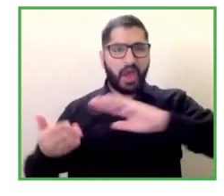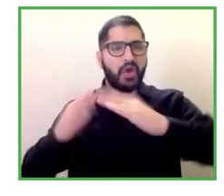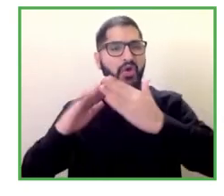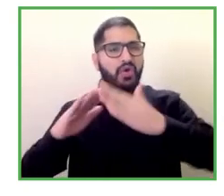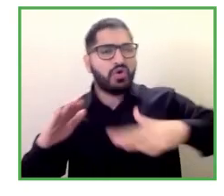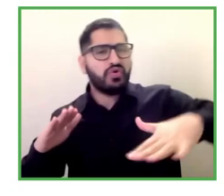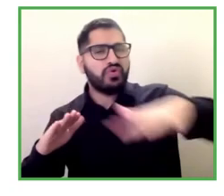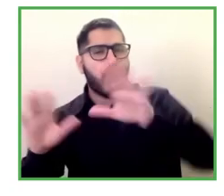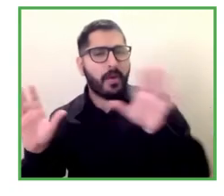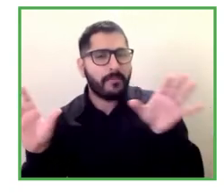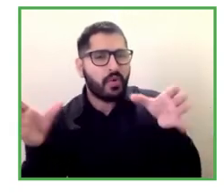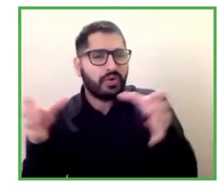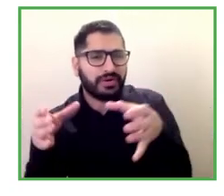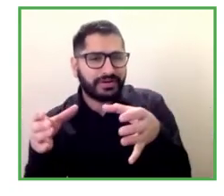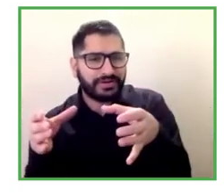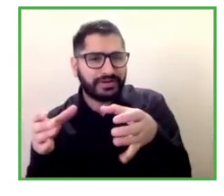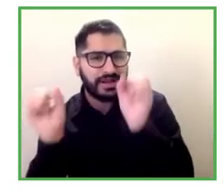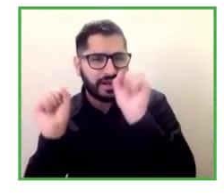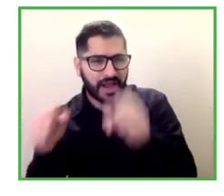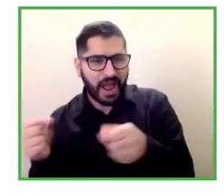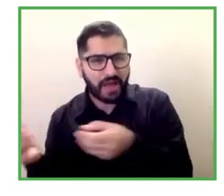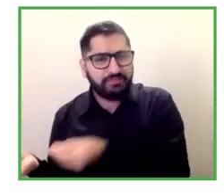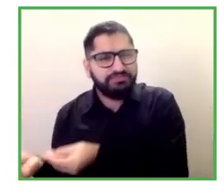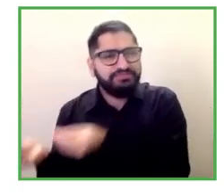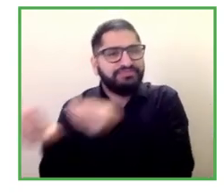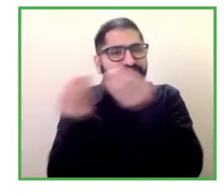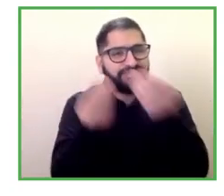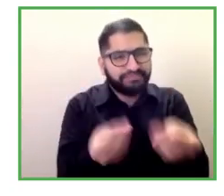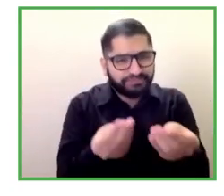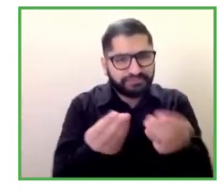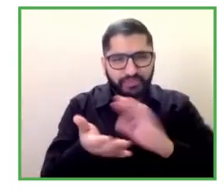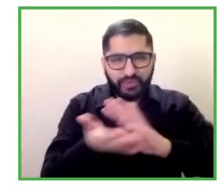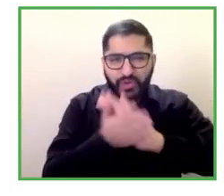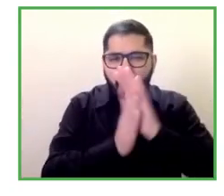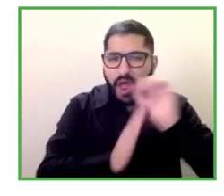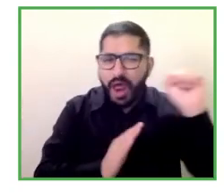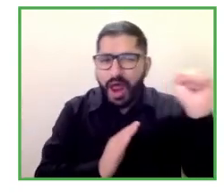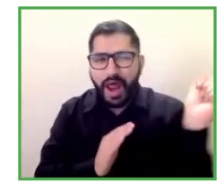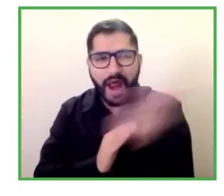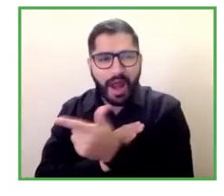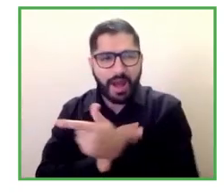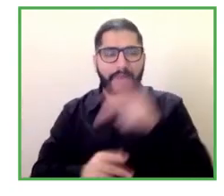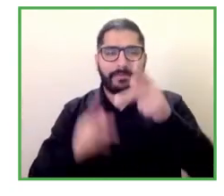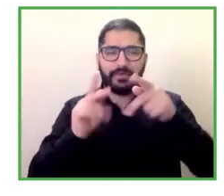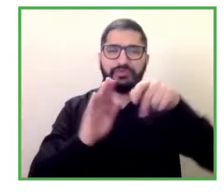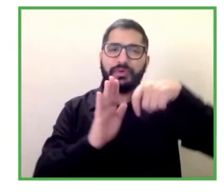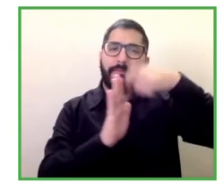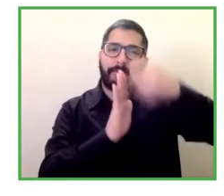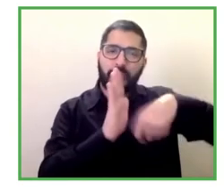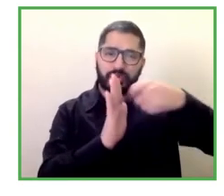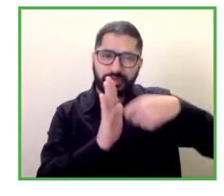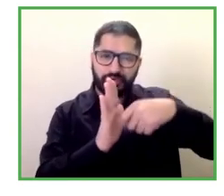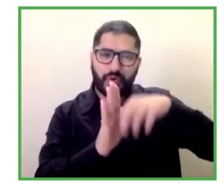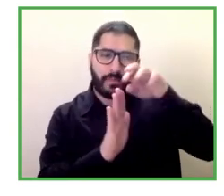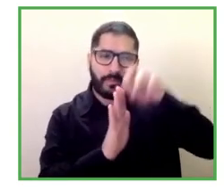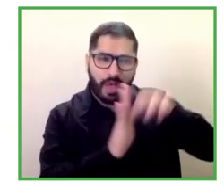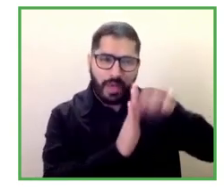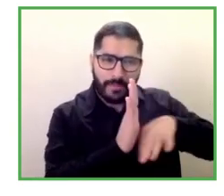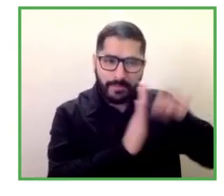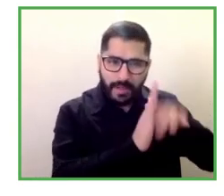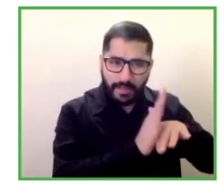communities that receive all of these projects with different challenges. In this case, the